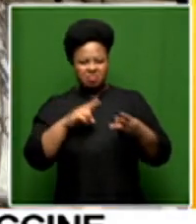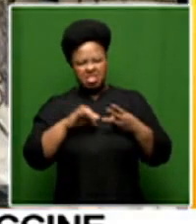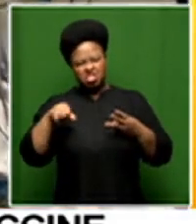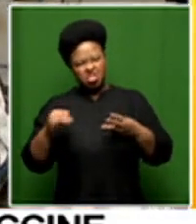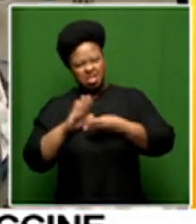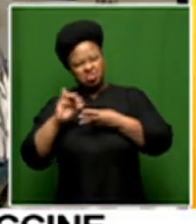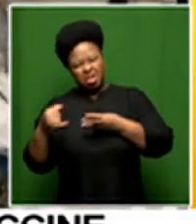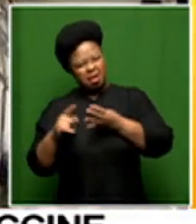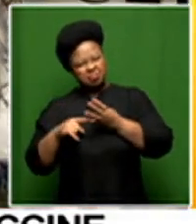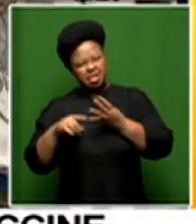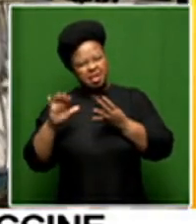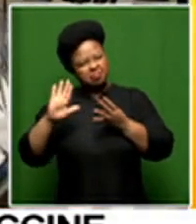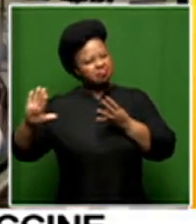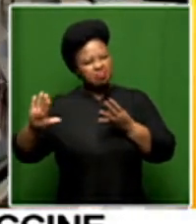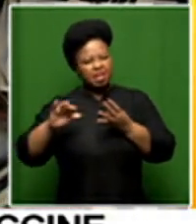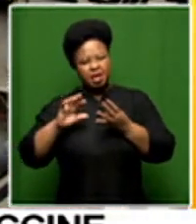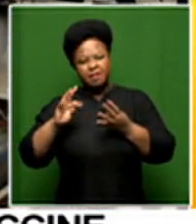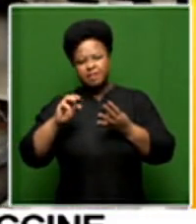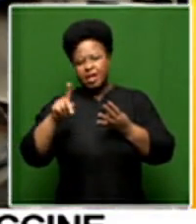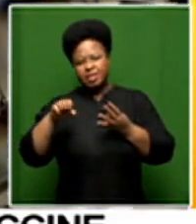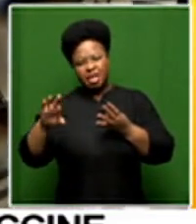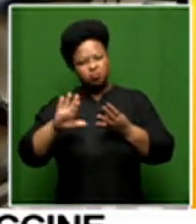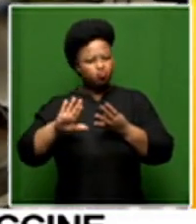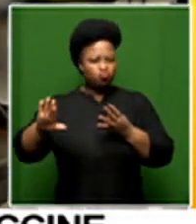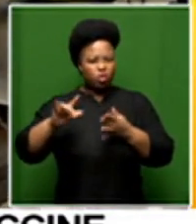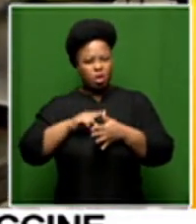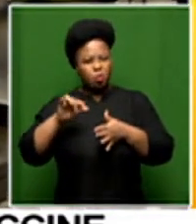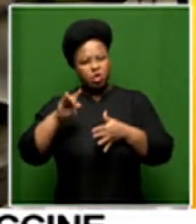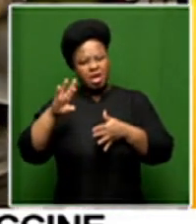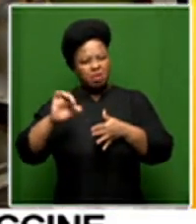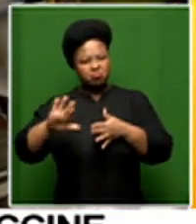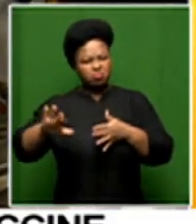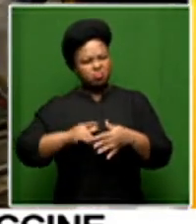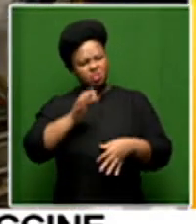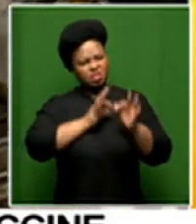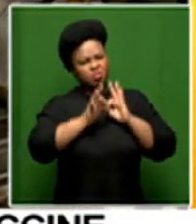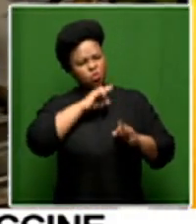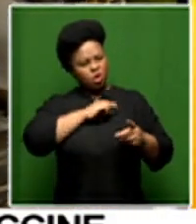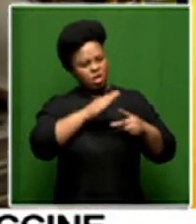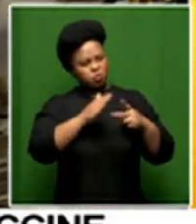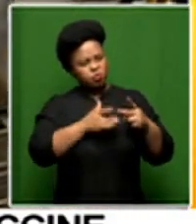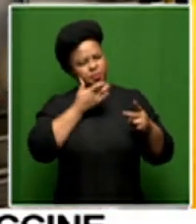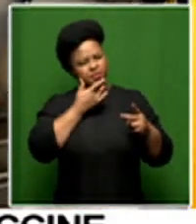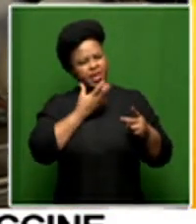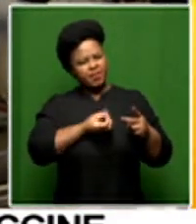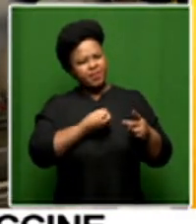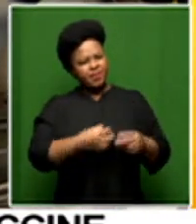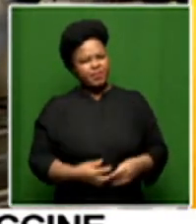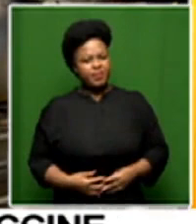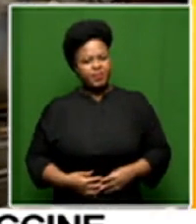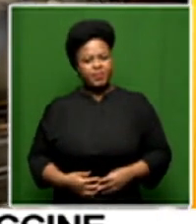Johnson & Johnson and Pfizer or Moderna for that matter. Please explain to us why. Firstly, we are